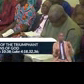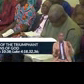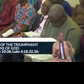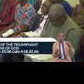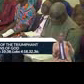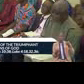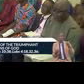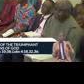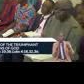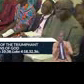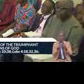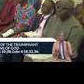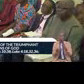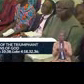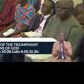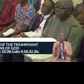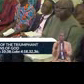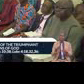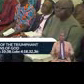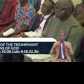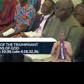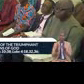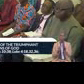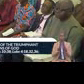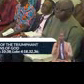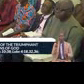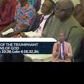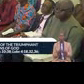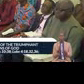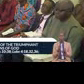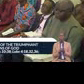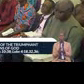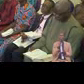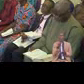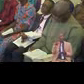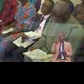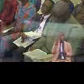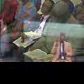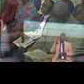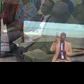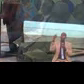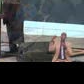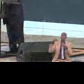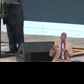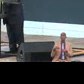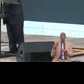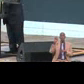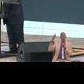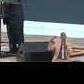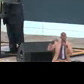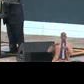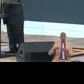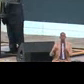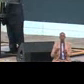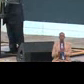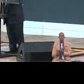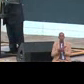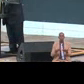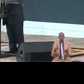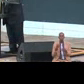canceled from your life in Jesus' name. That's why he came. He came to